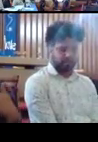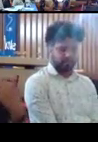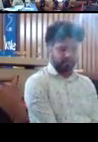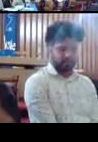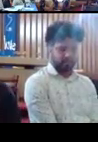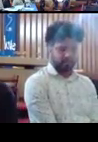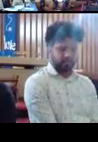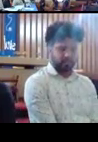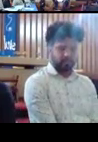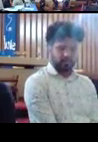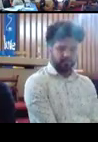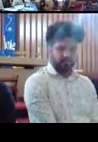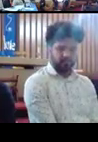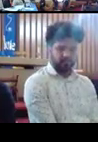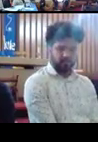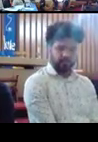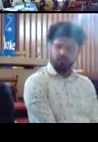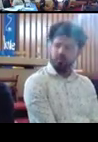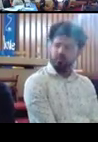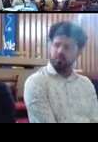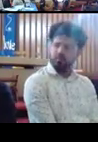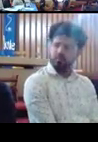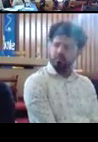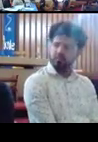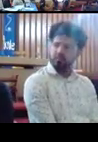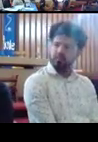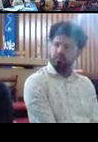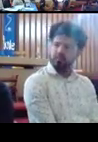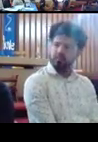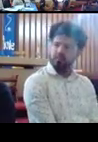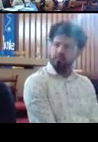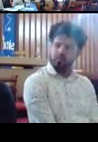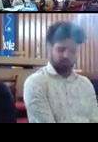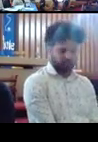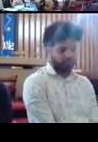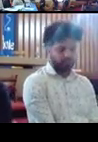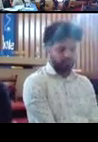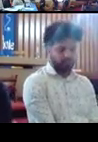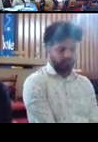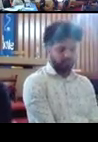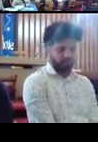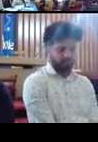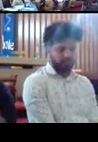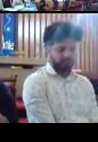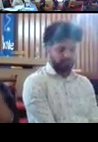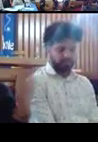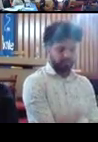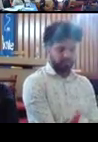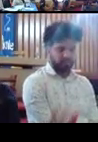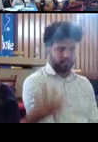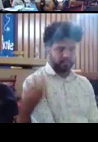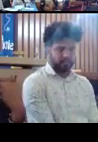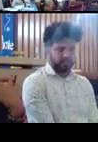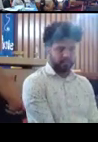and honored enough to have some neighborhoods where we have neighborhood plans, and a lot of times I'm able to reference those plans when I'm telling someone, no, I don't want